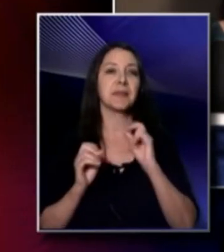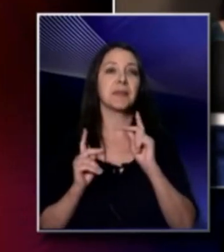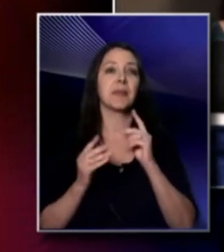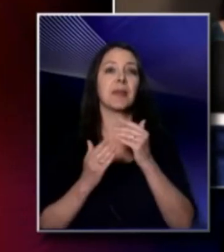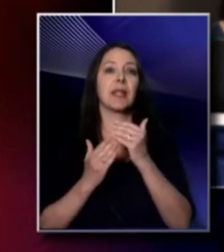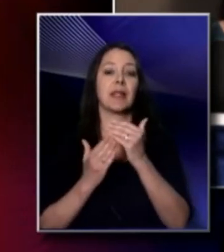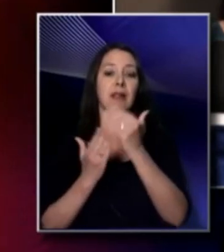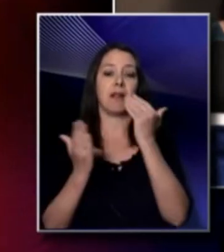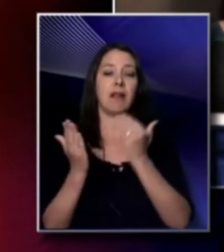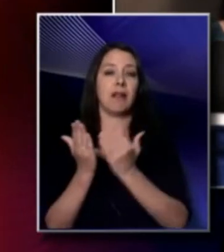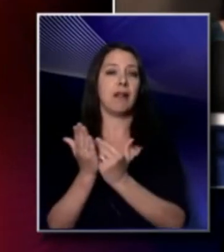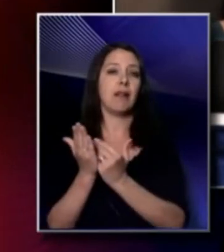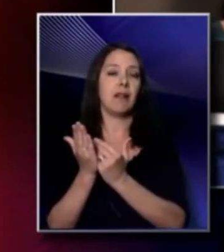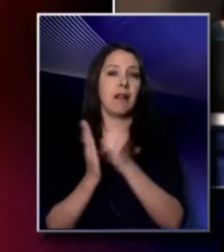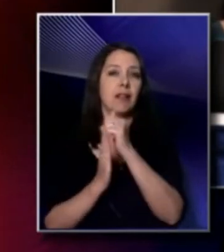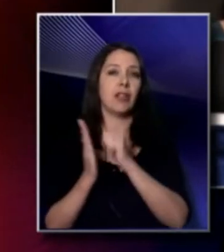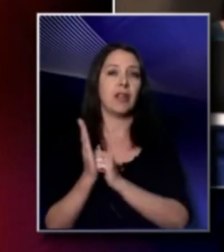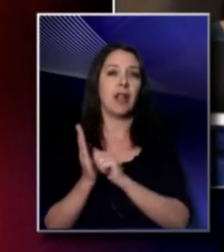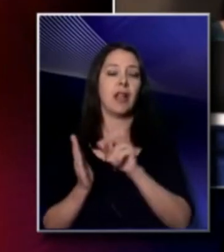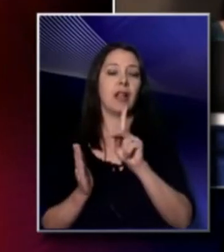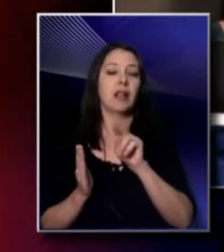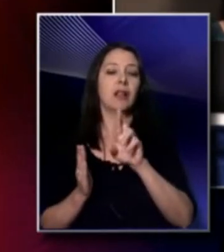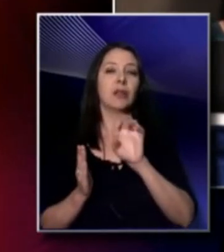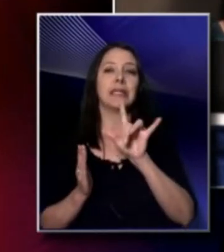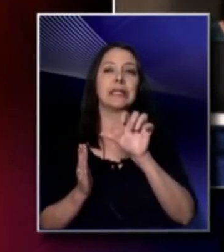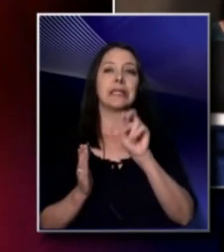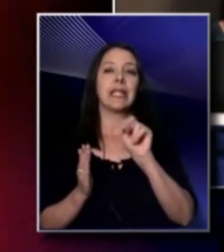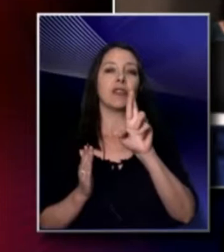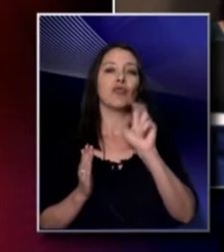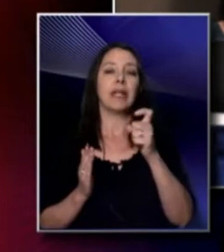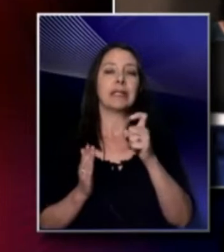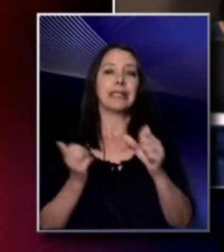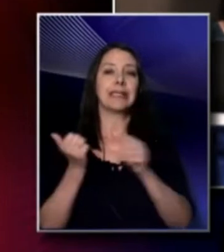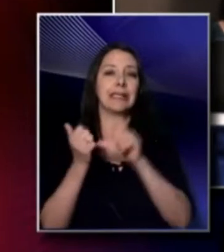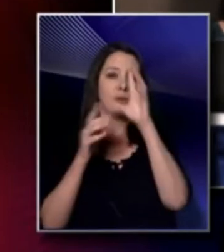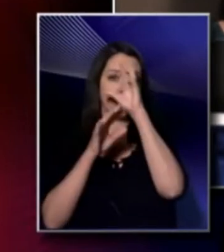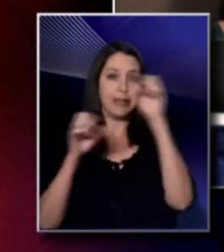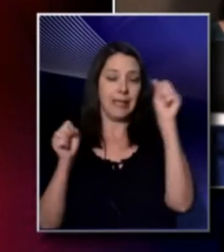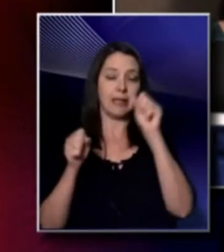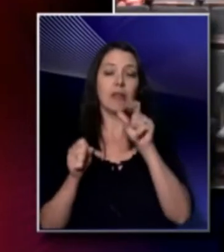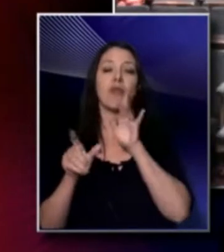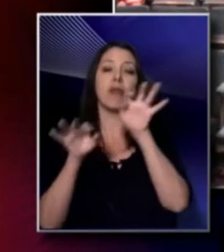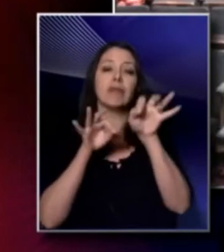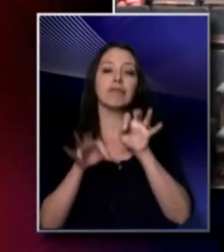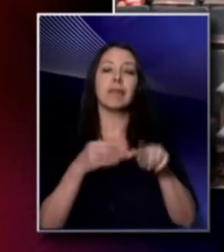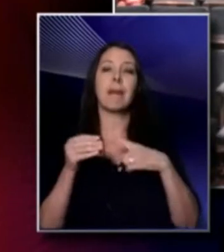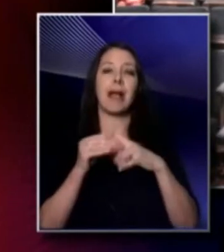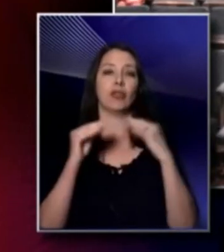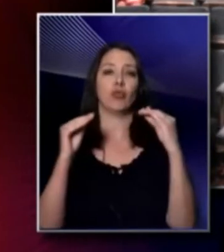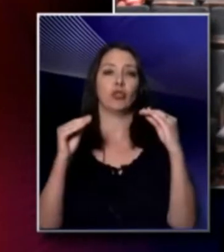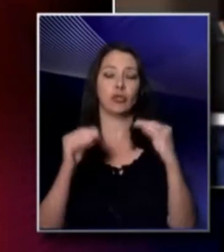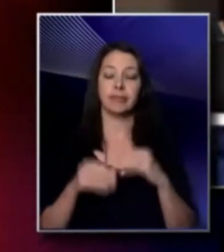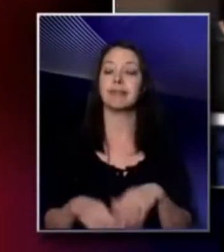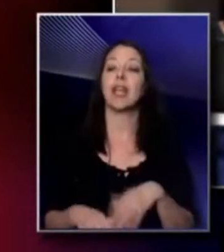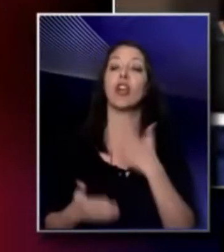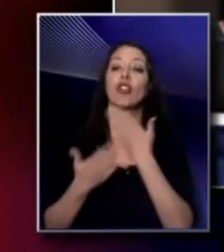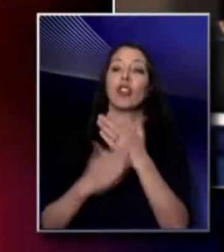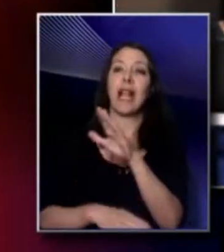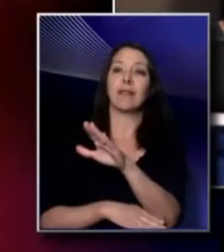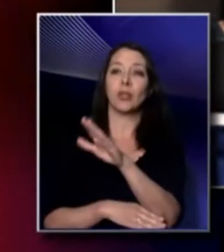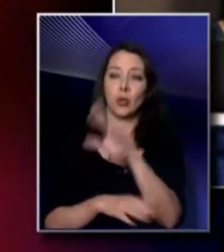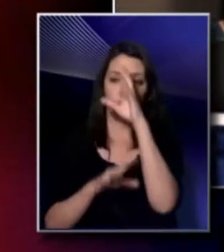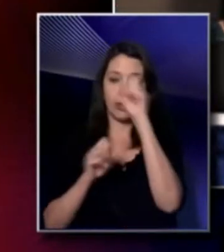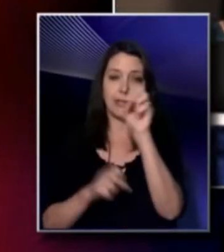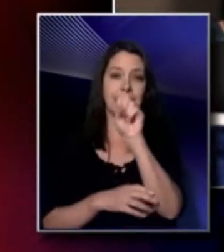Next up is Kristen Rex, Assistant Superintendent, update on instruction. Good afternoon, President Sims,